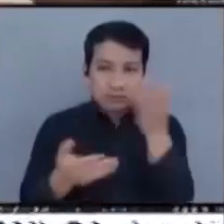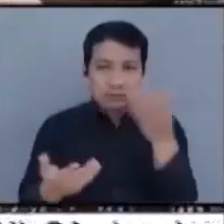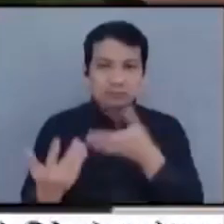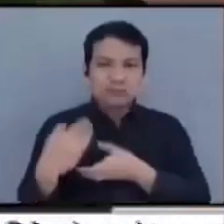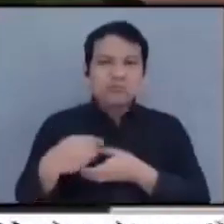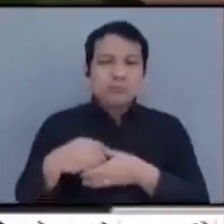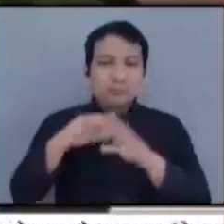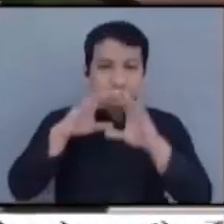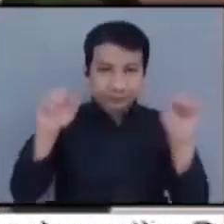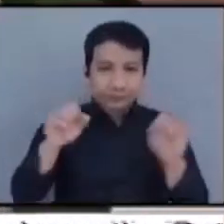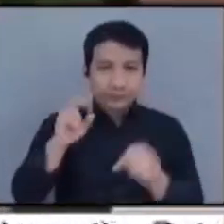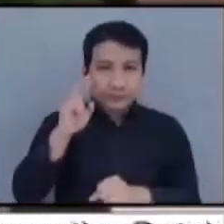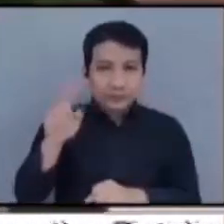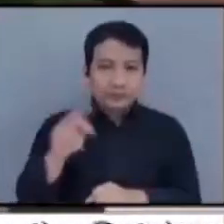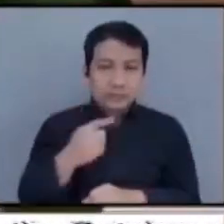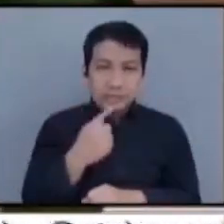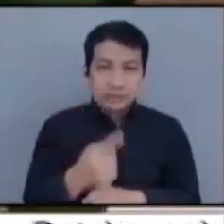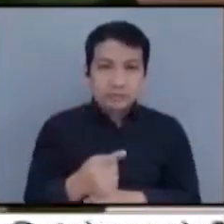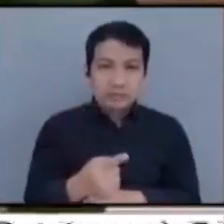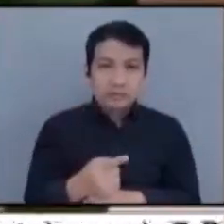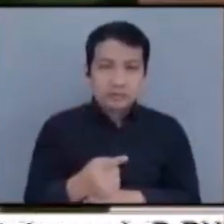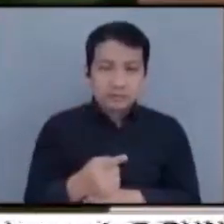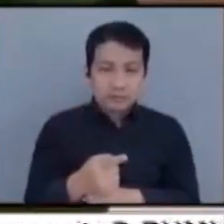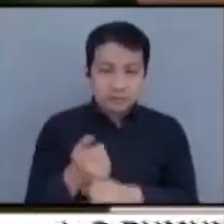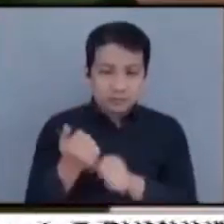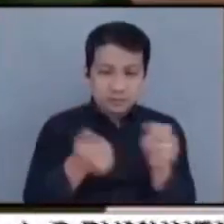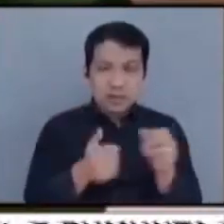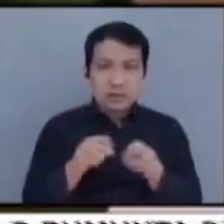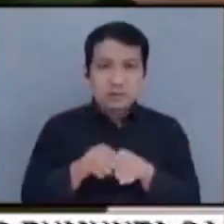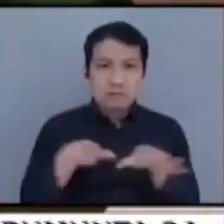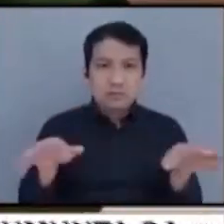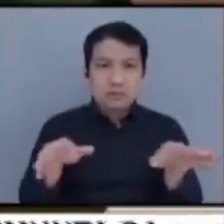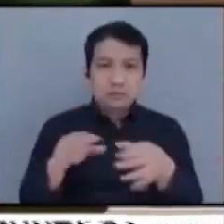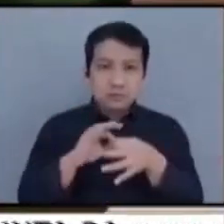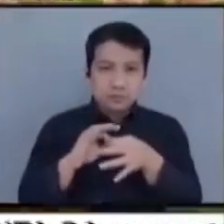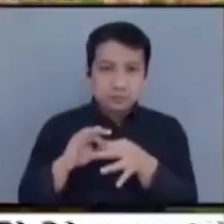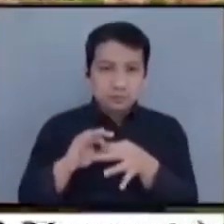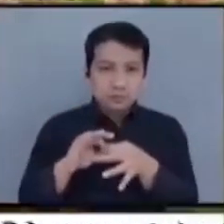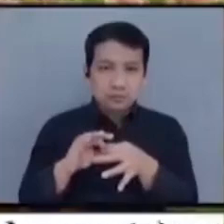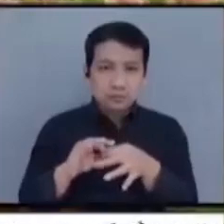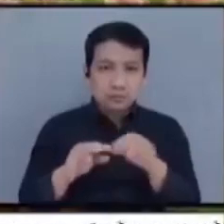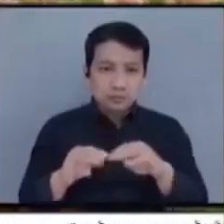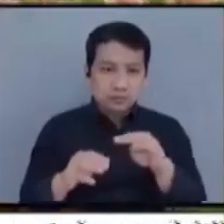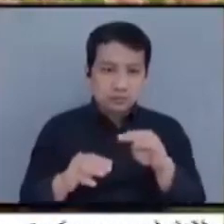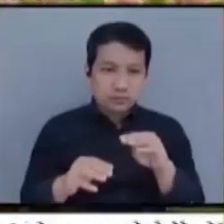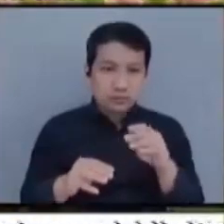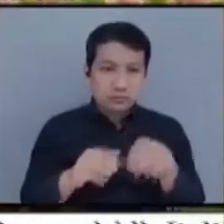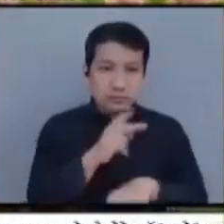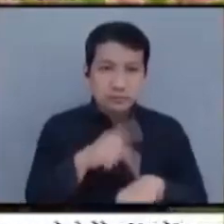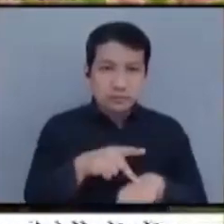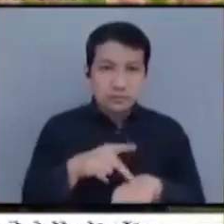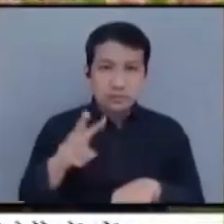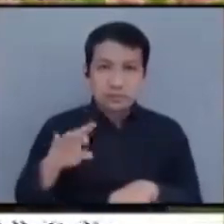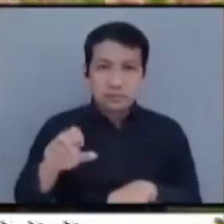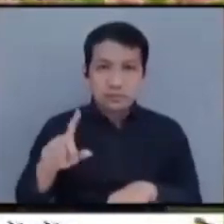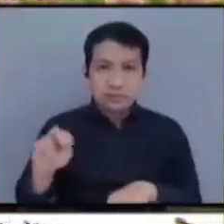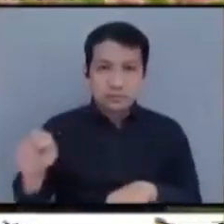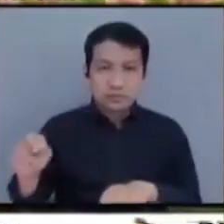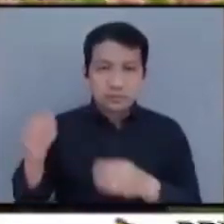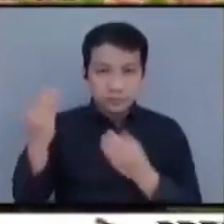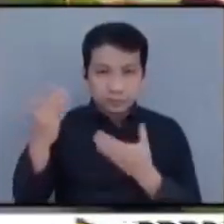Jr., ito ay magbibigay daan para sa mas malawak na kooperasyon sa pagitan ng Maynila at Wellington para sa iba't ibang sektor kasama ang